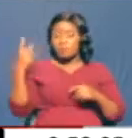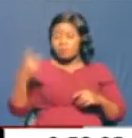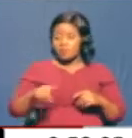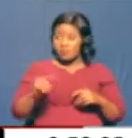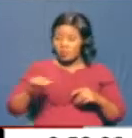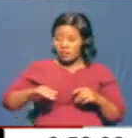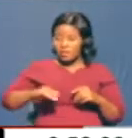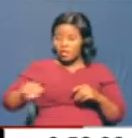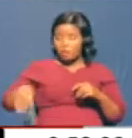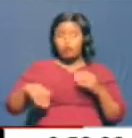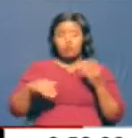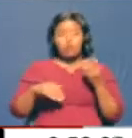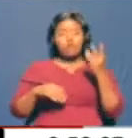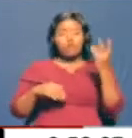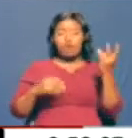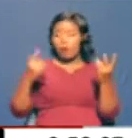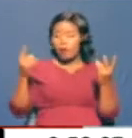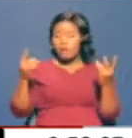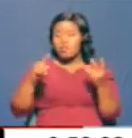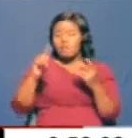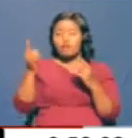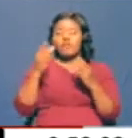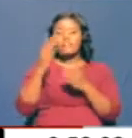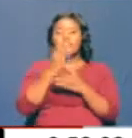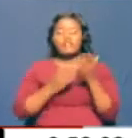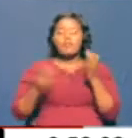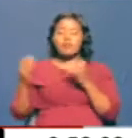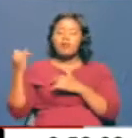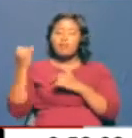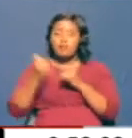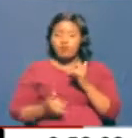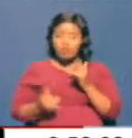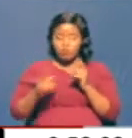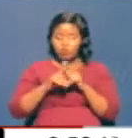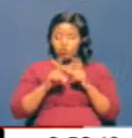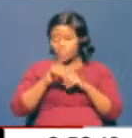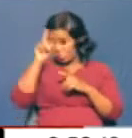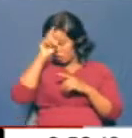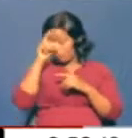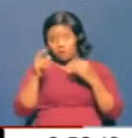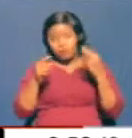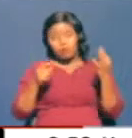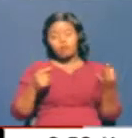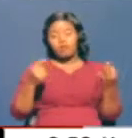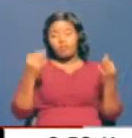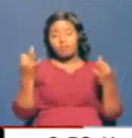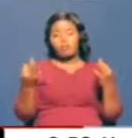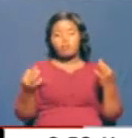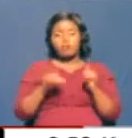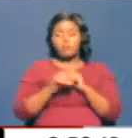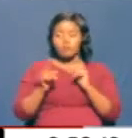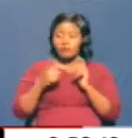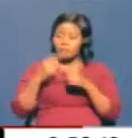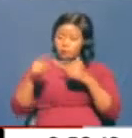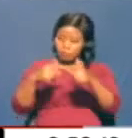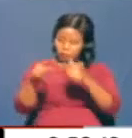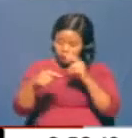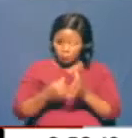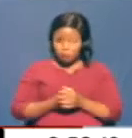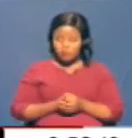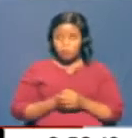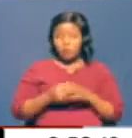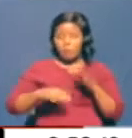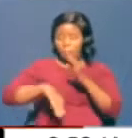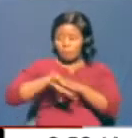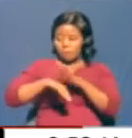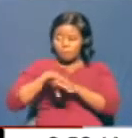In the first semi-final match with Mali also thrashing Egypt 4-3 on post-match penalties in the ongoing Africa Deaflympics Ball Game